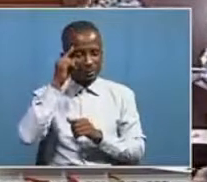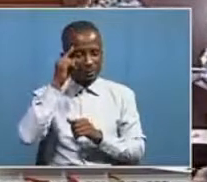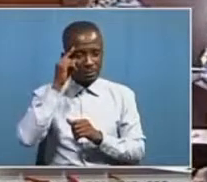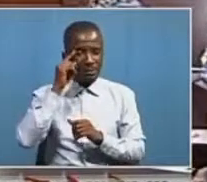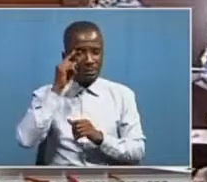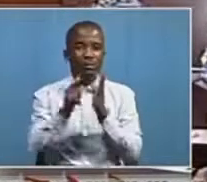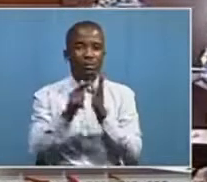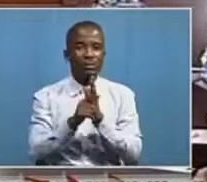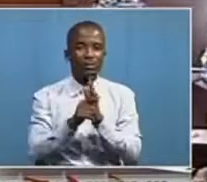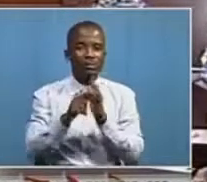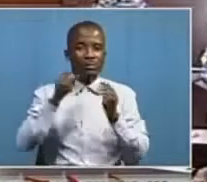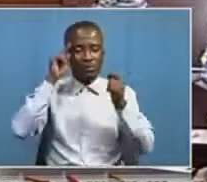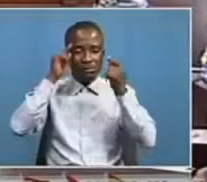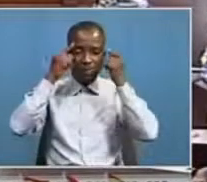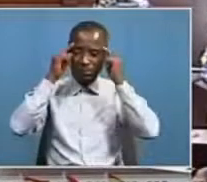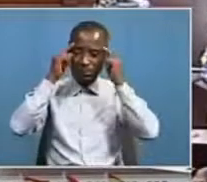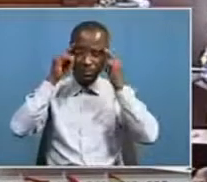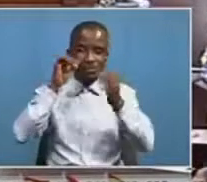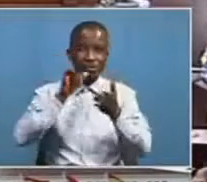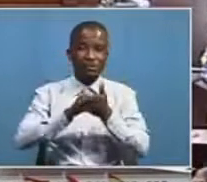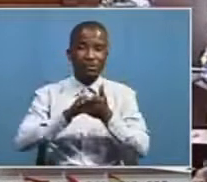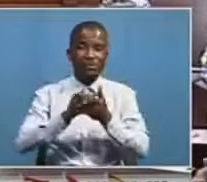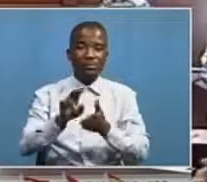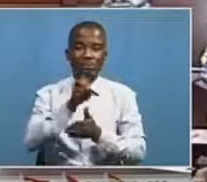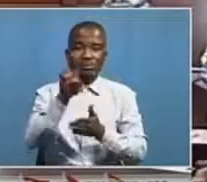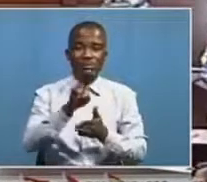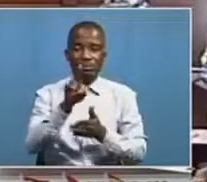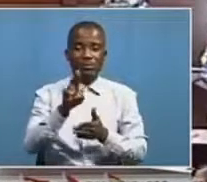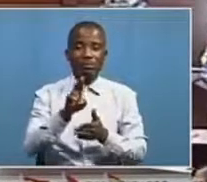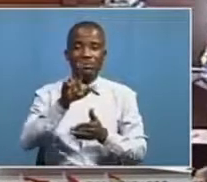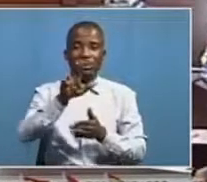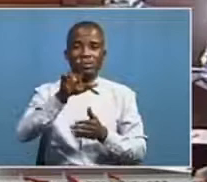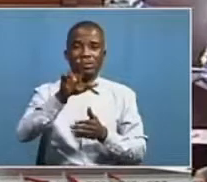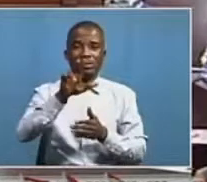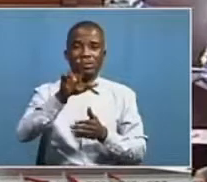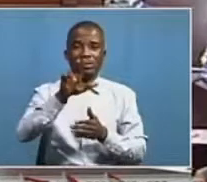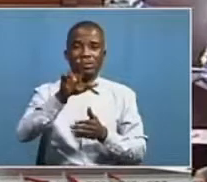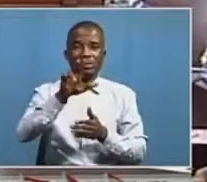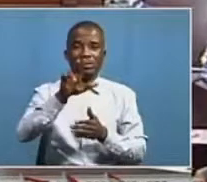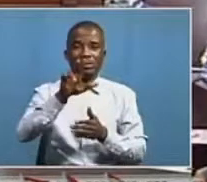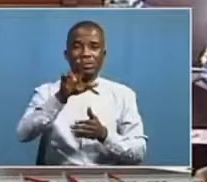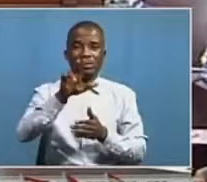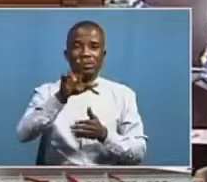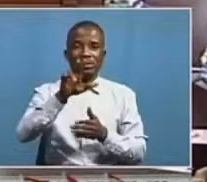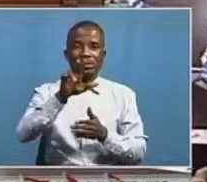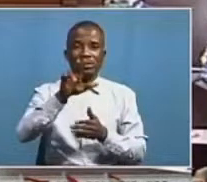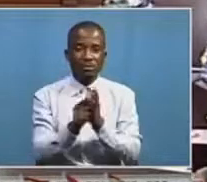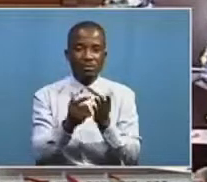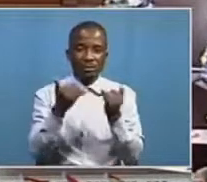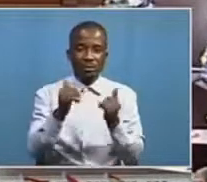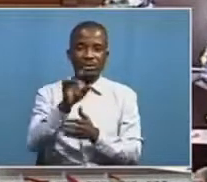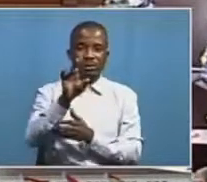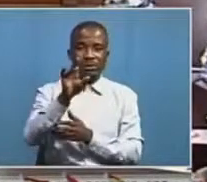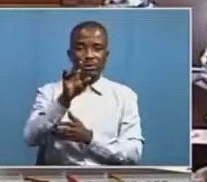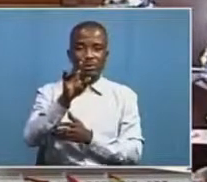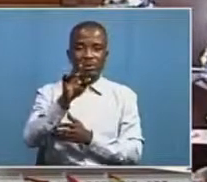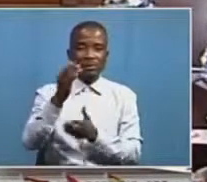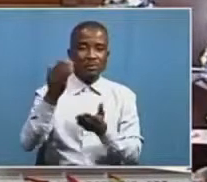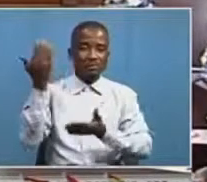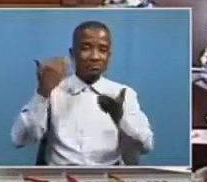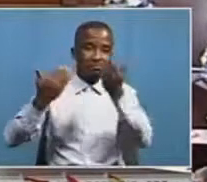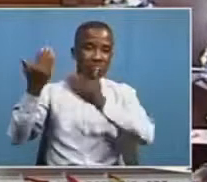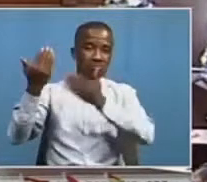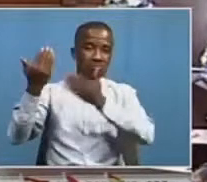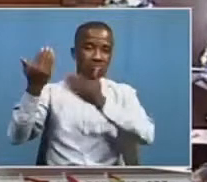statutory presumption that is provided for in Section 37 of the Evidence Act 1975 NRC